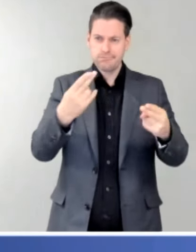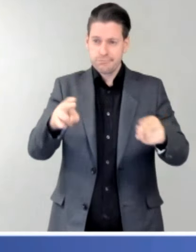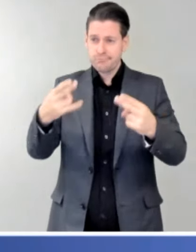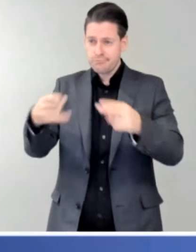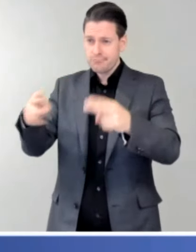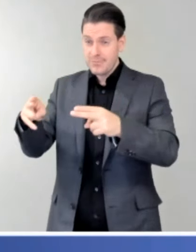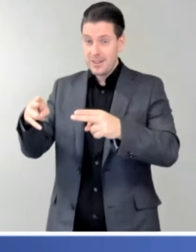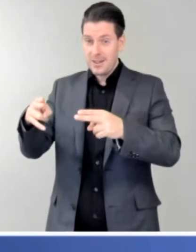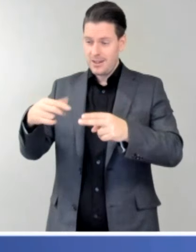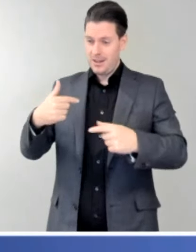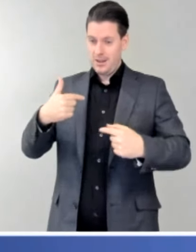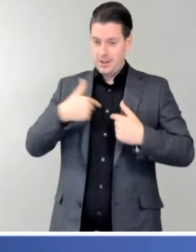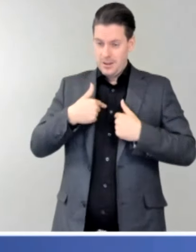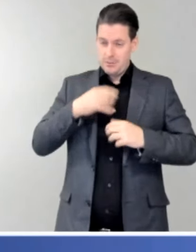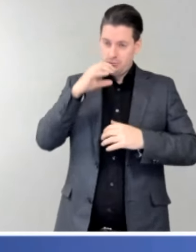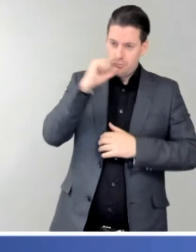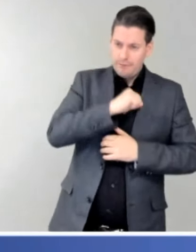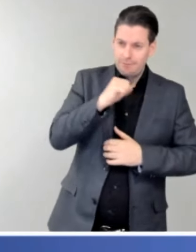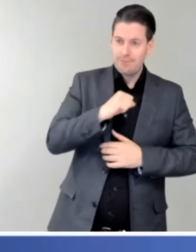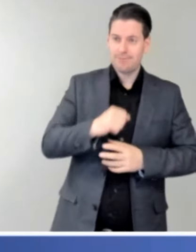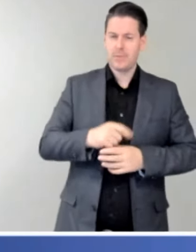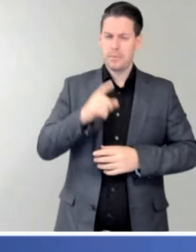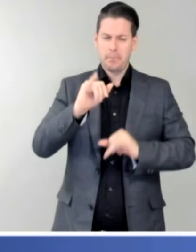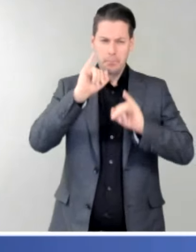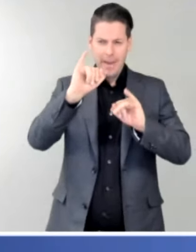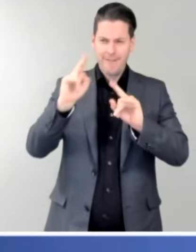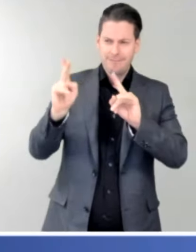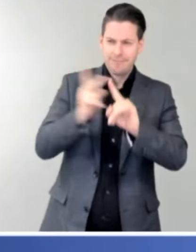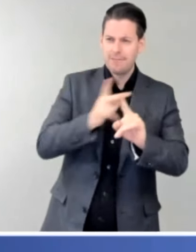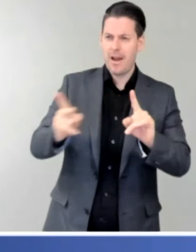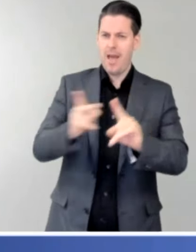of the sudden violence of that day, of the cheating of innocence.